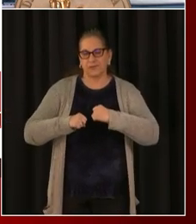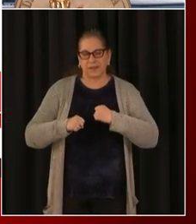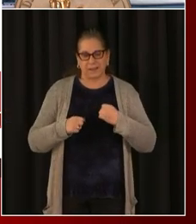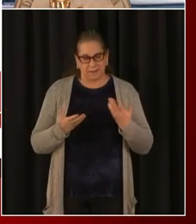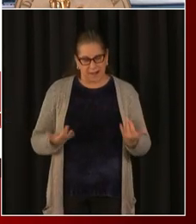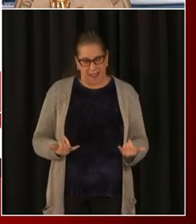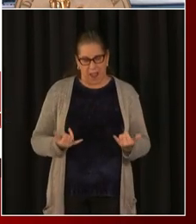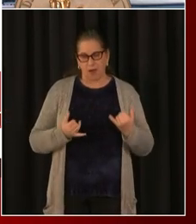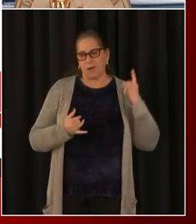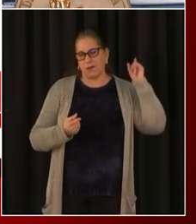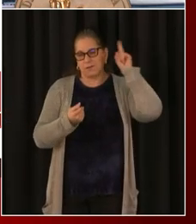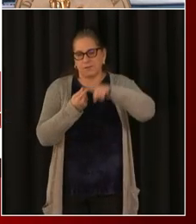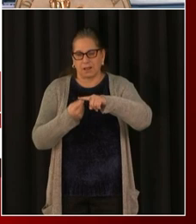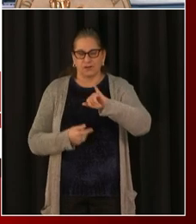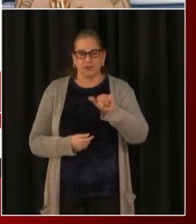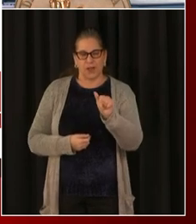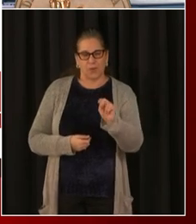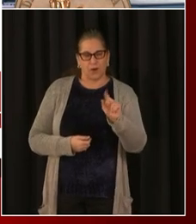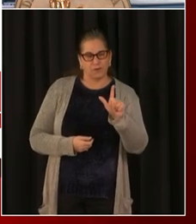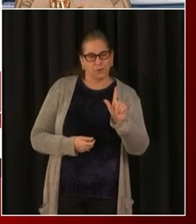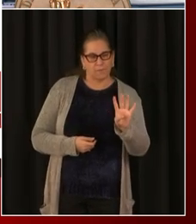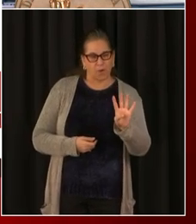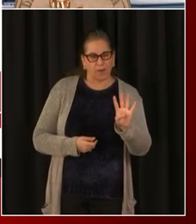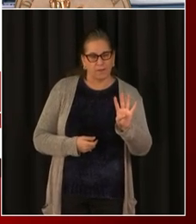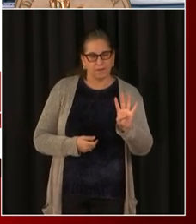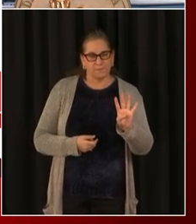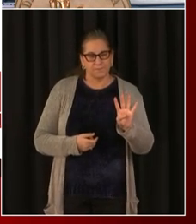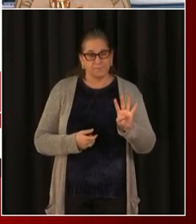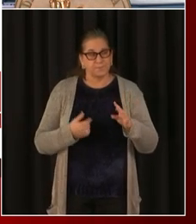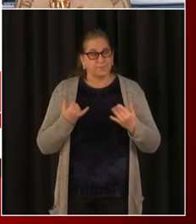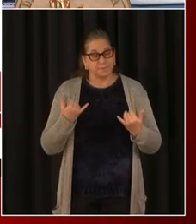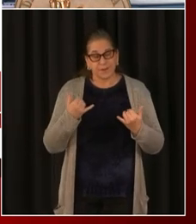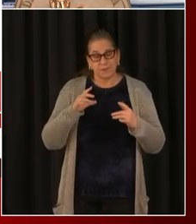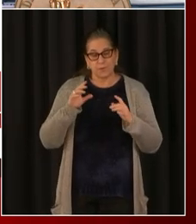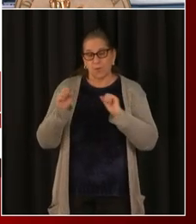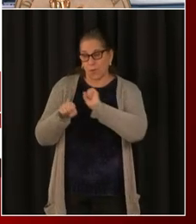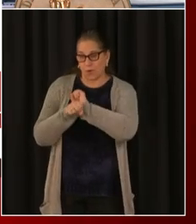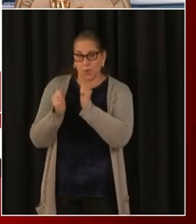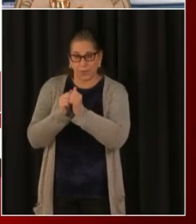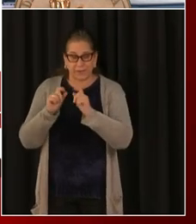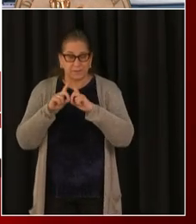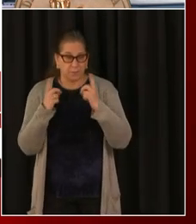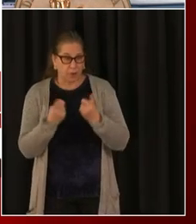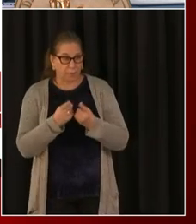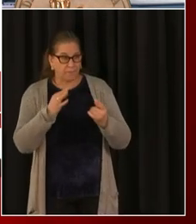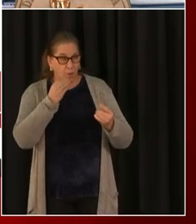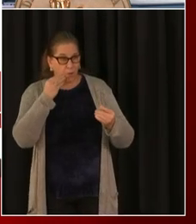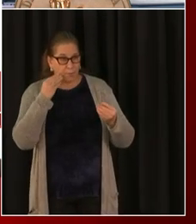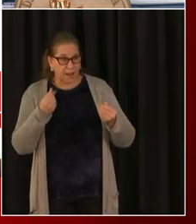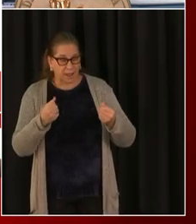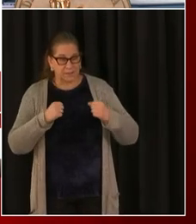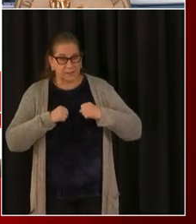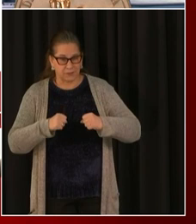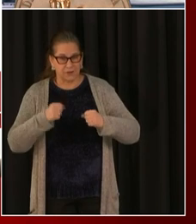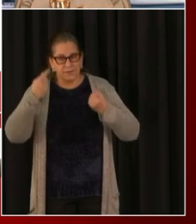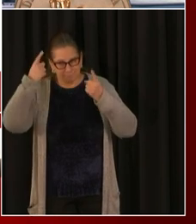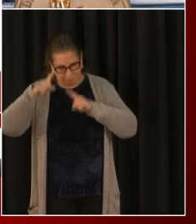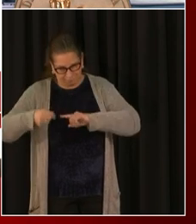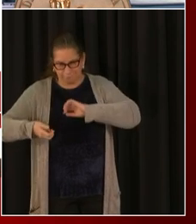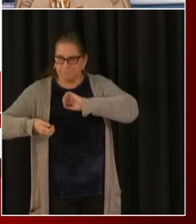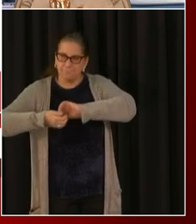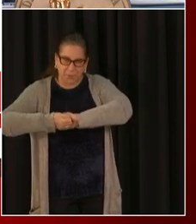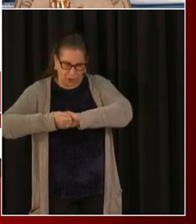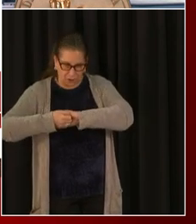Homeland Security to coordinate with the Department of Defense, the Department of Justice, the United